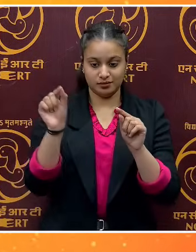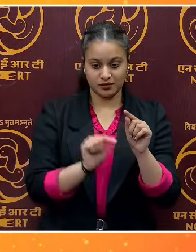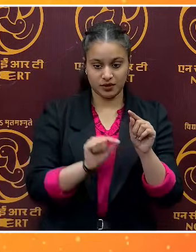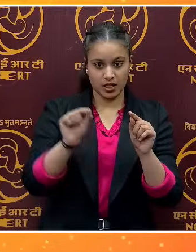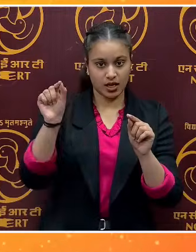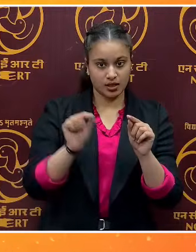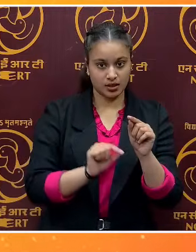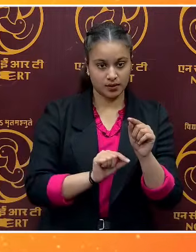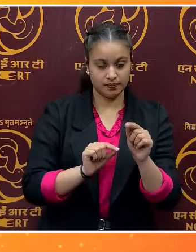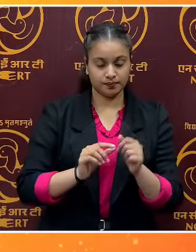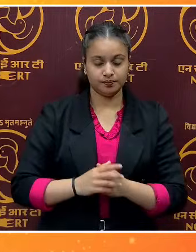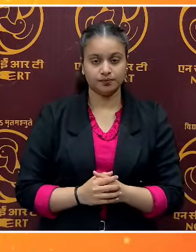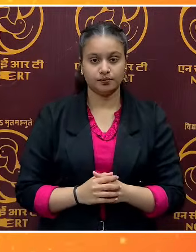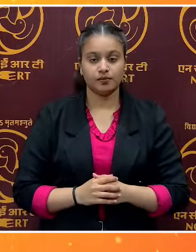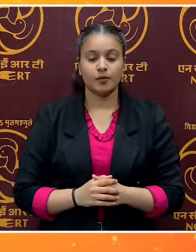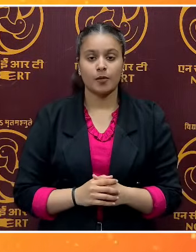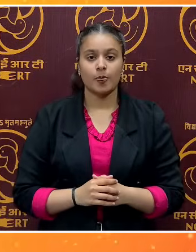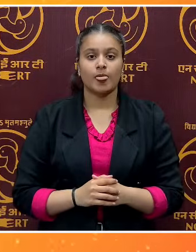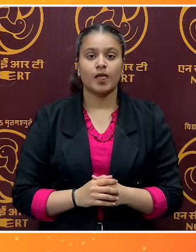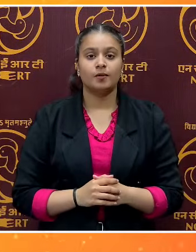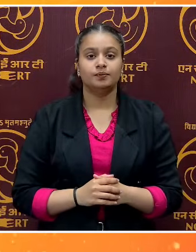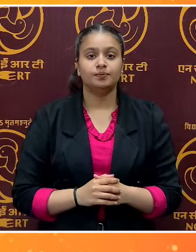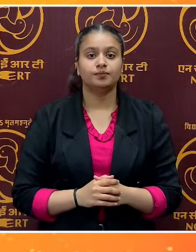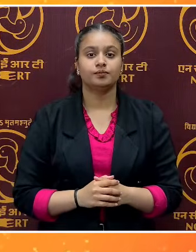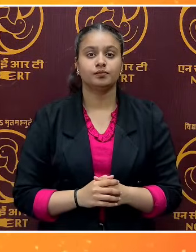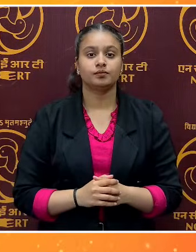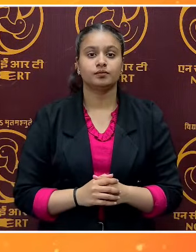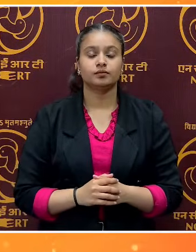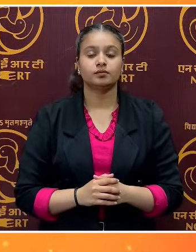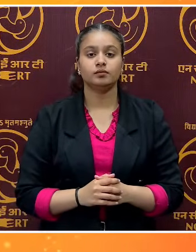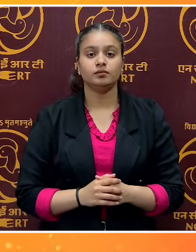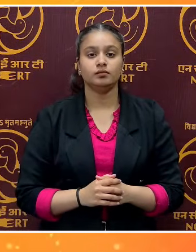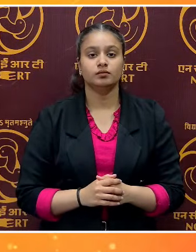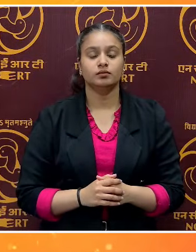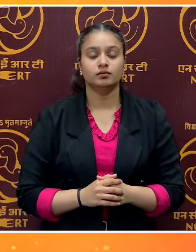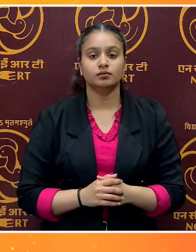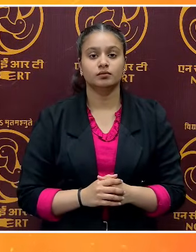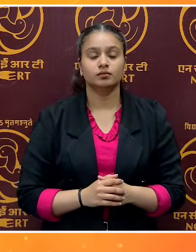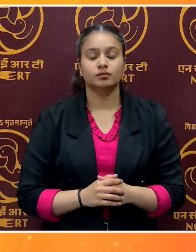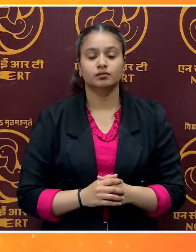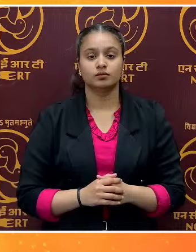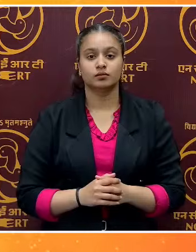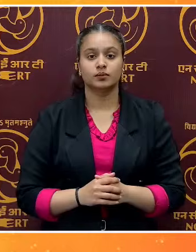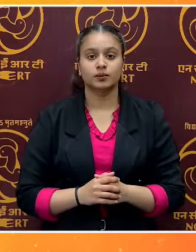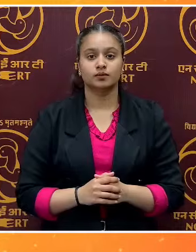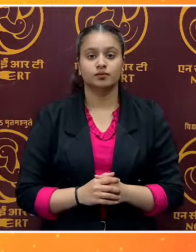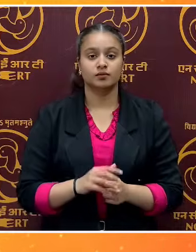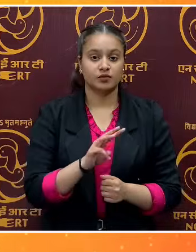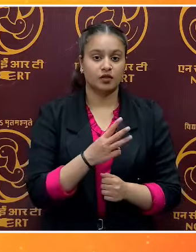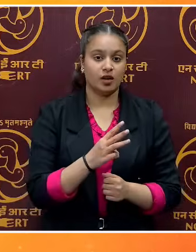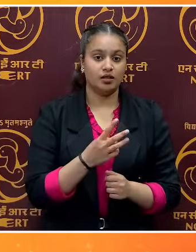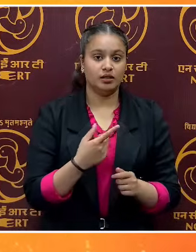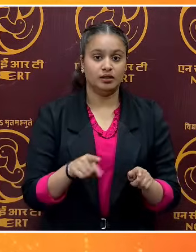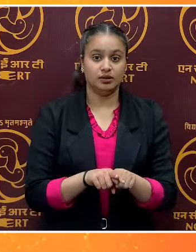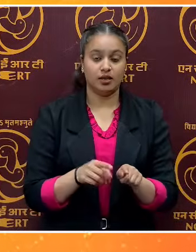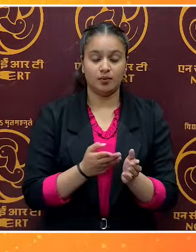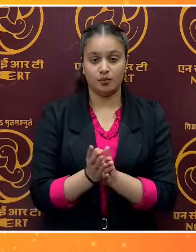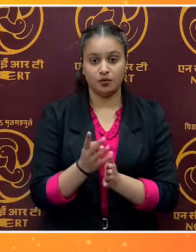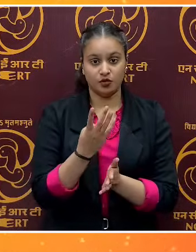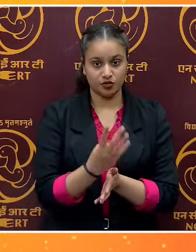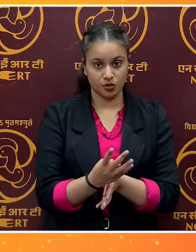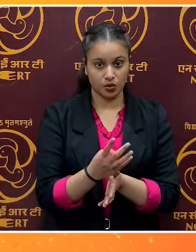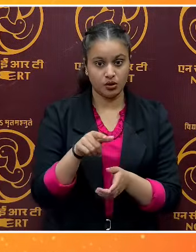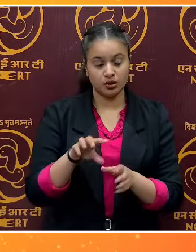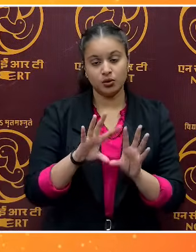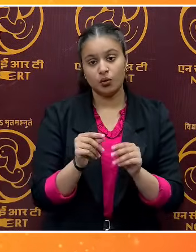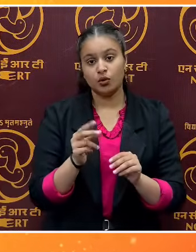children, this way, and then the second one square we can join this, third one and similarly fourth one. And